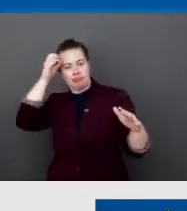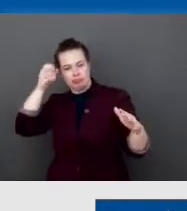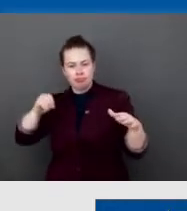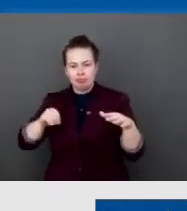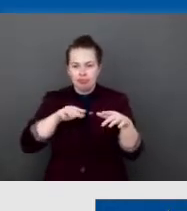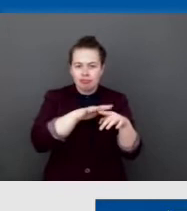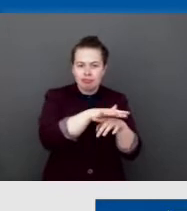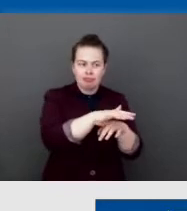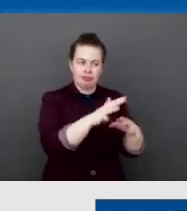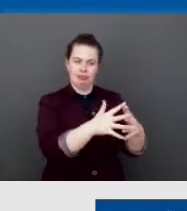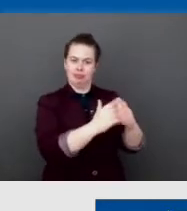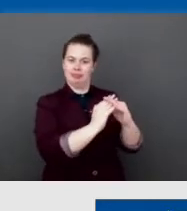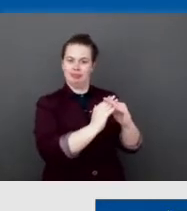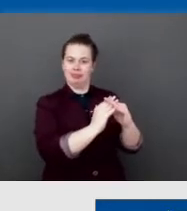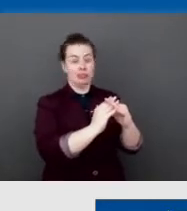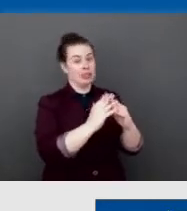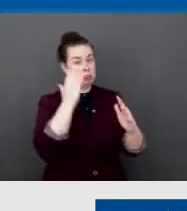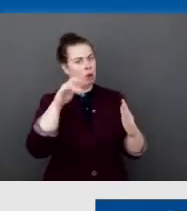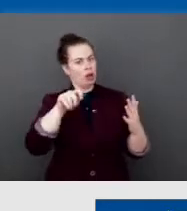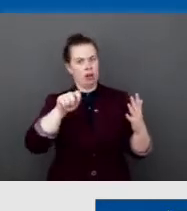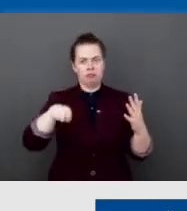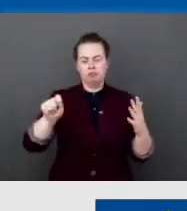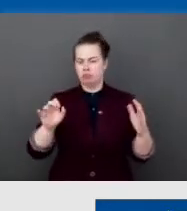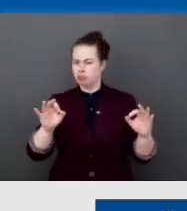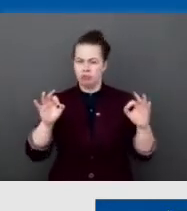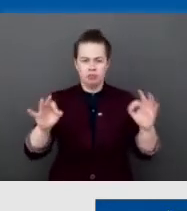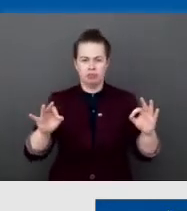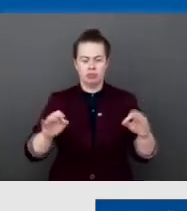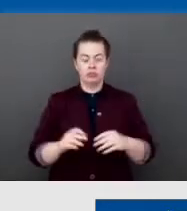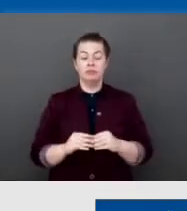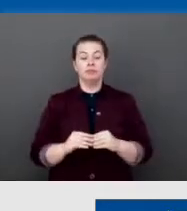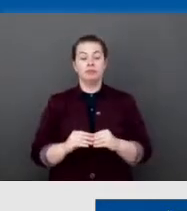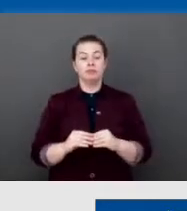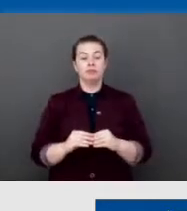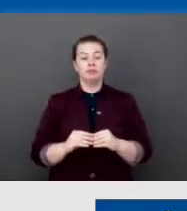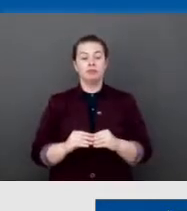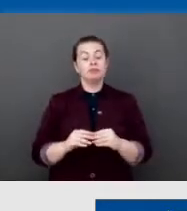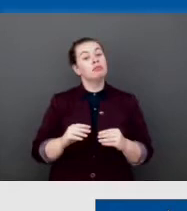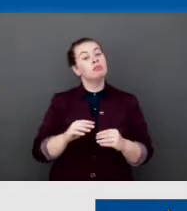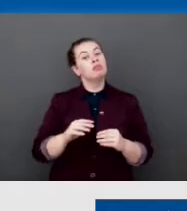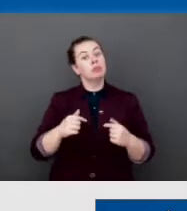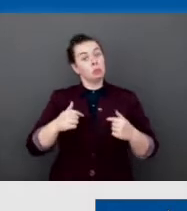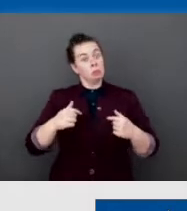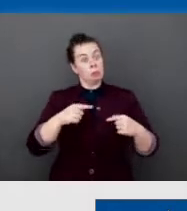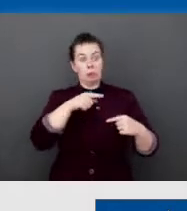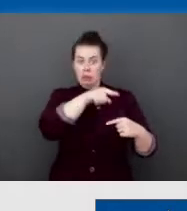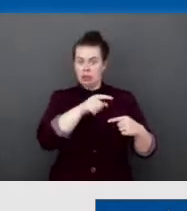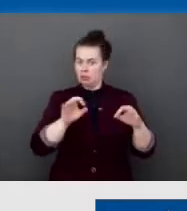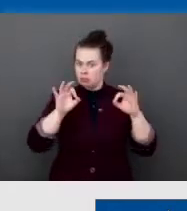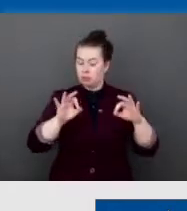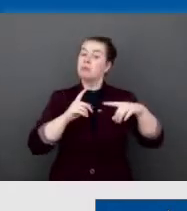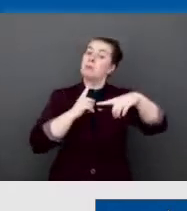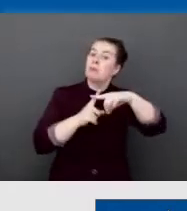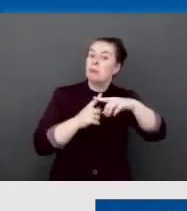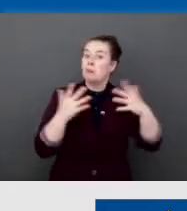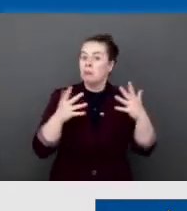extremely well. Another key success factor for this is the establishment of robust metrics at the start of the original